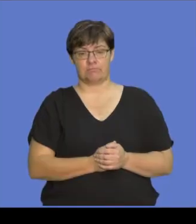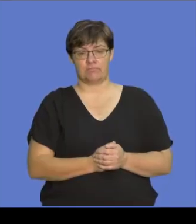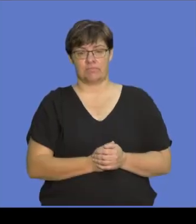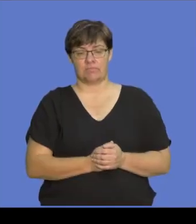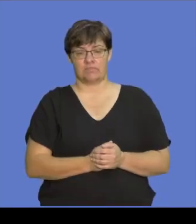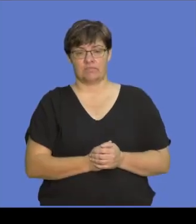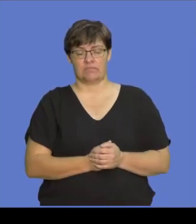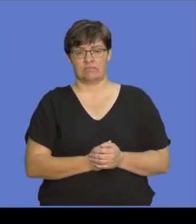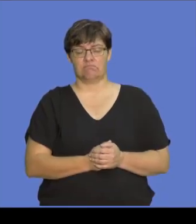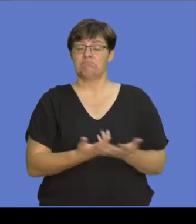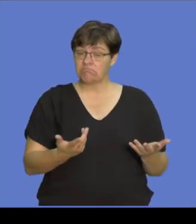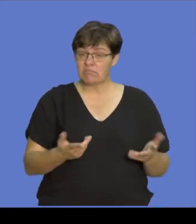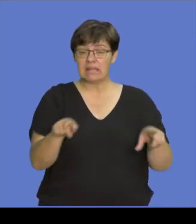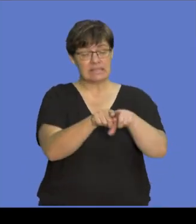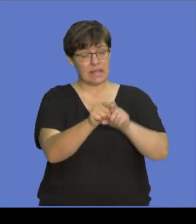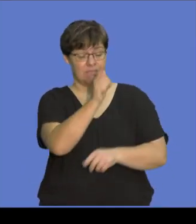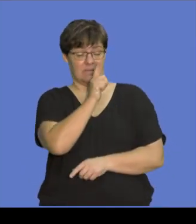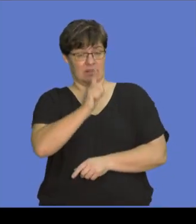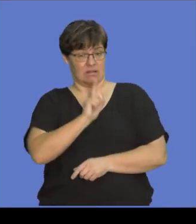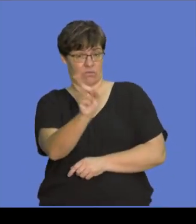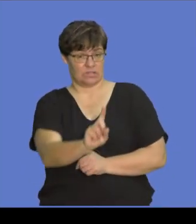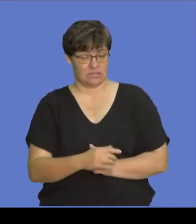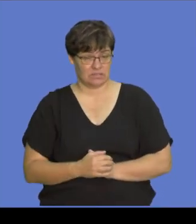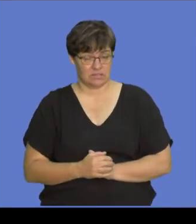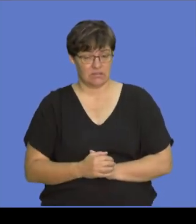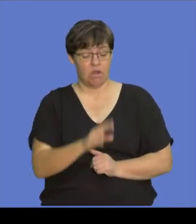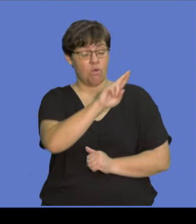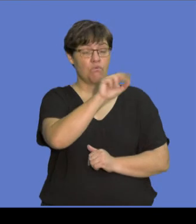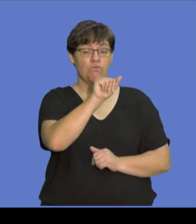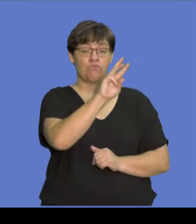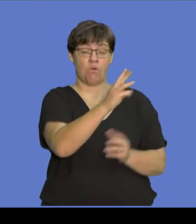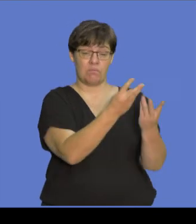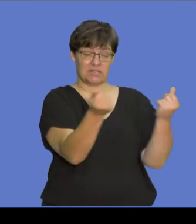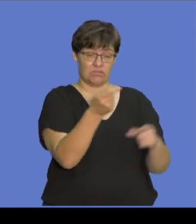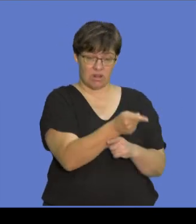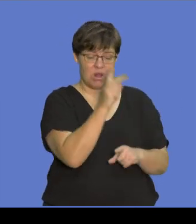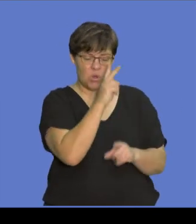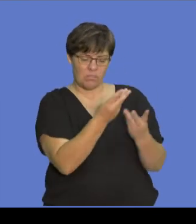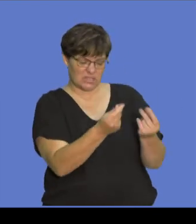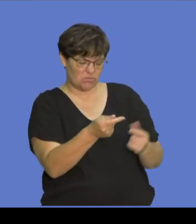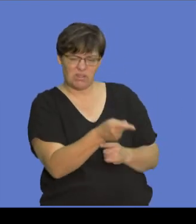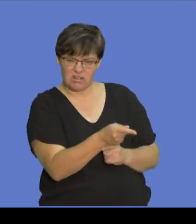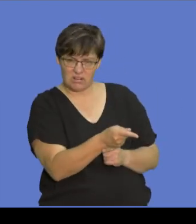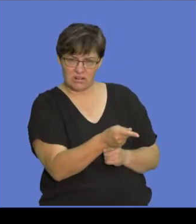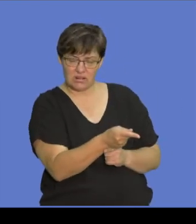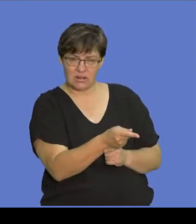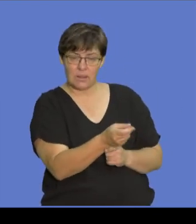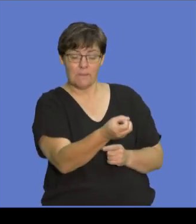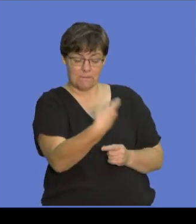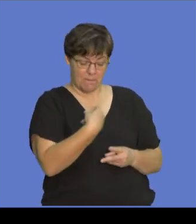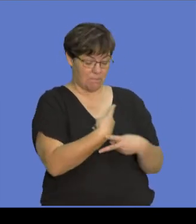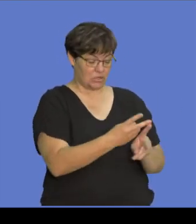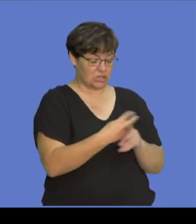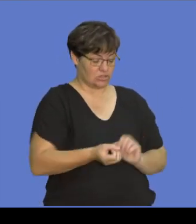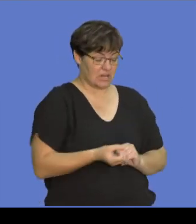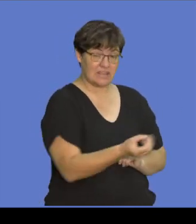You are also told that your raw materials, when you're looking at your fabric, issued for production